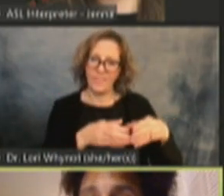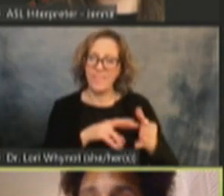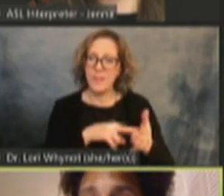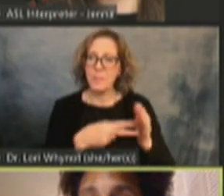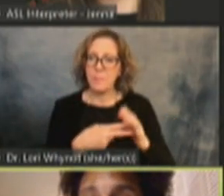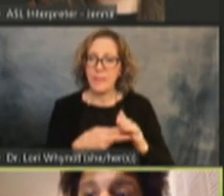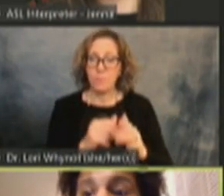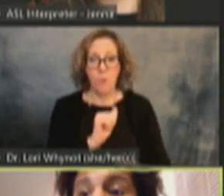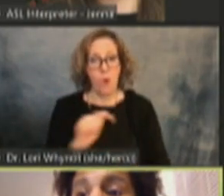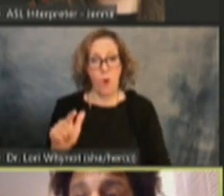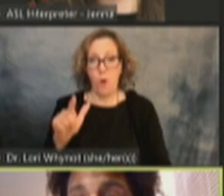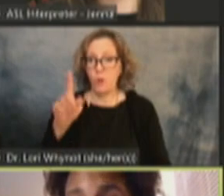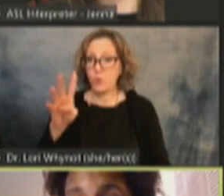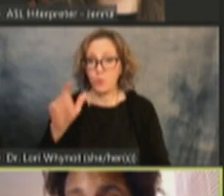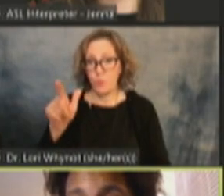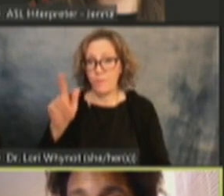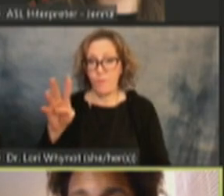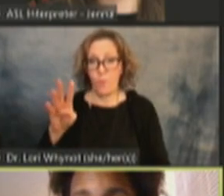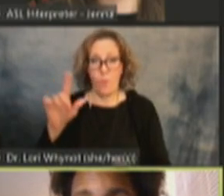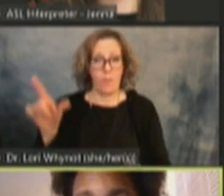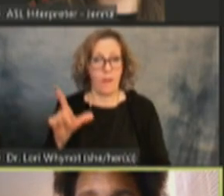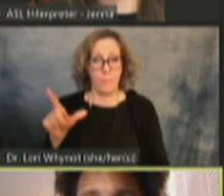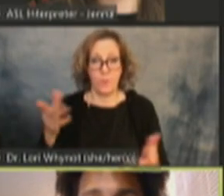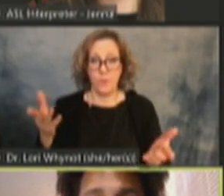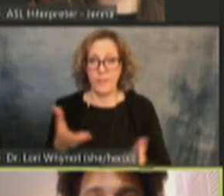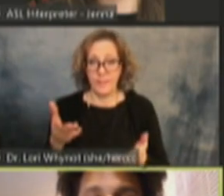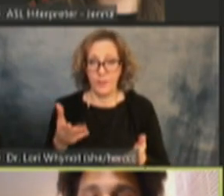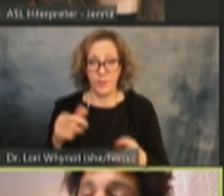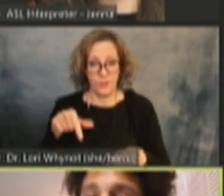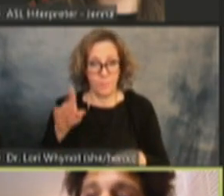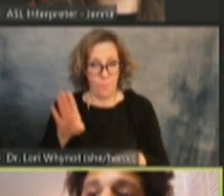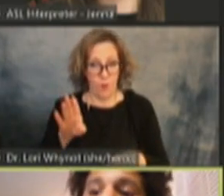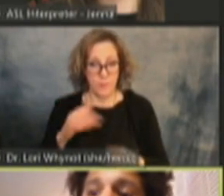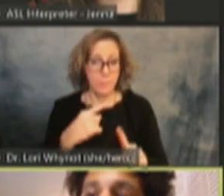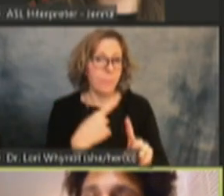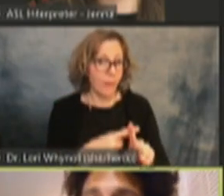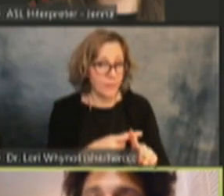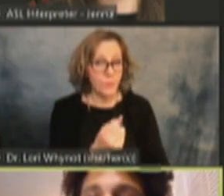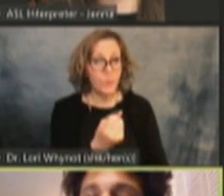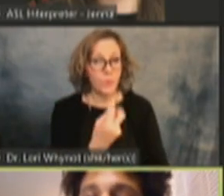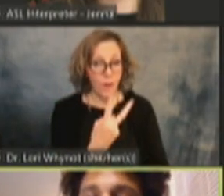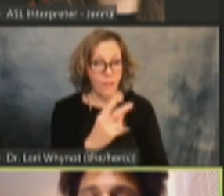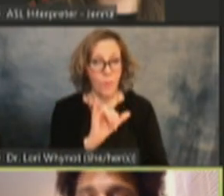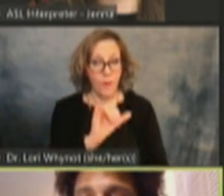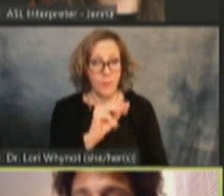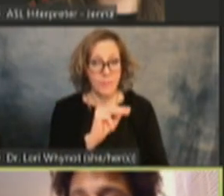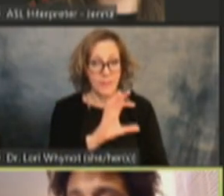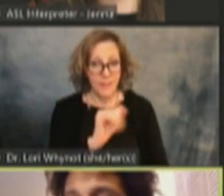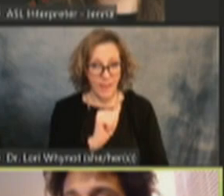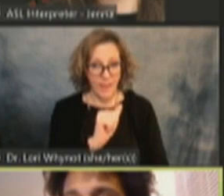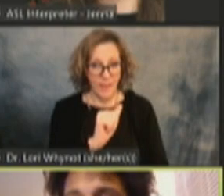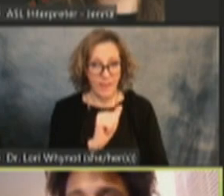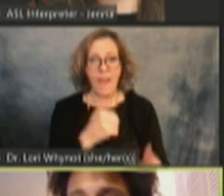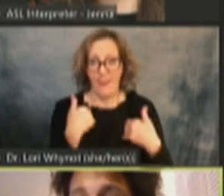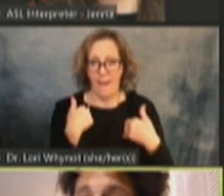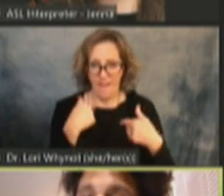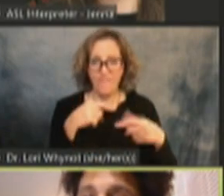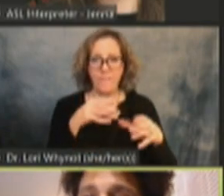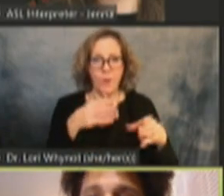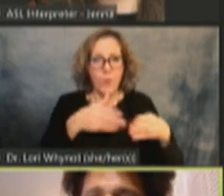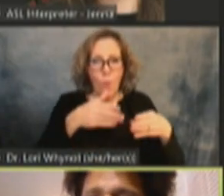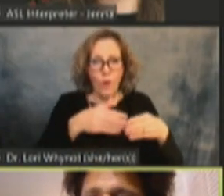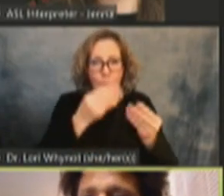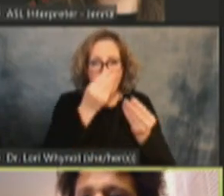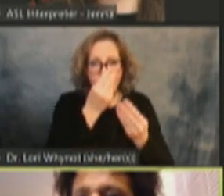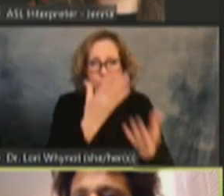24 libraries and 12 YMCAs in Boston with information about our office. And those corners